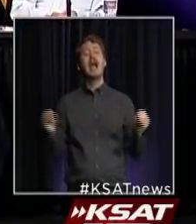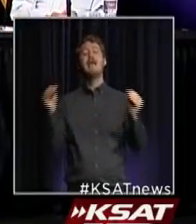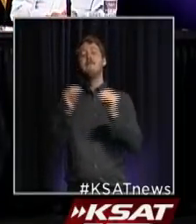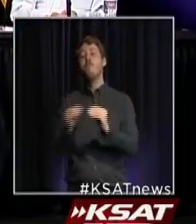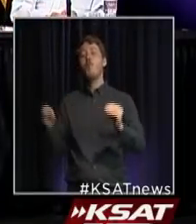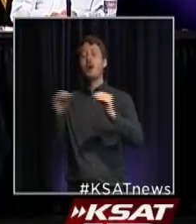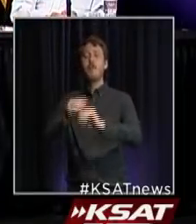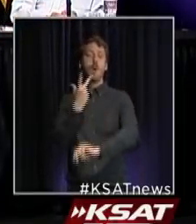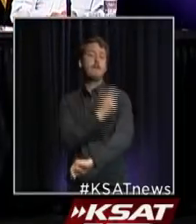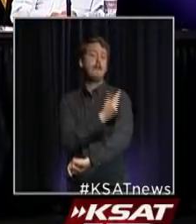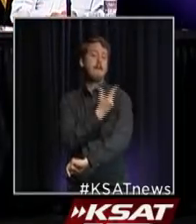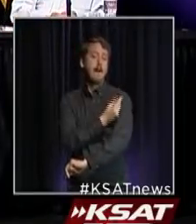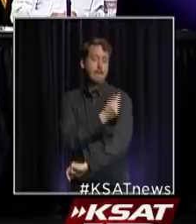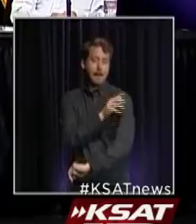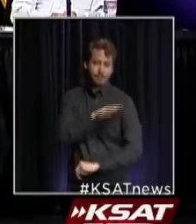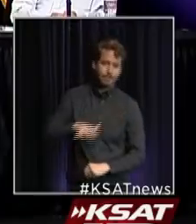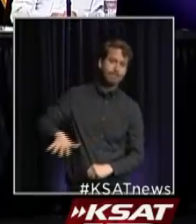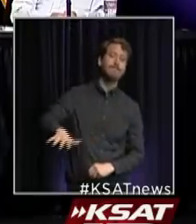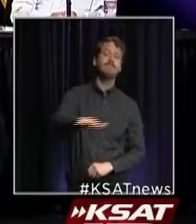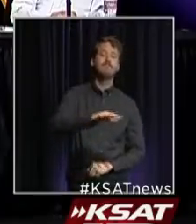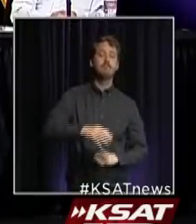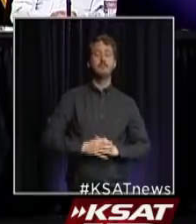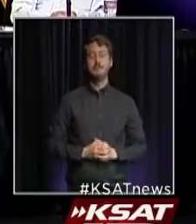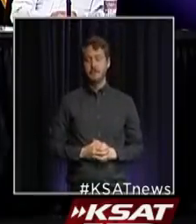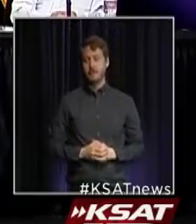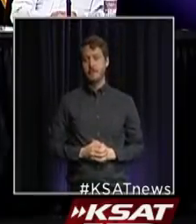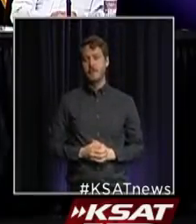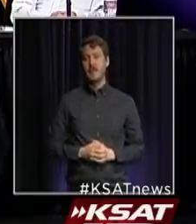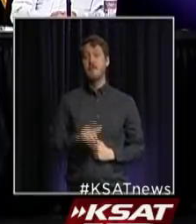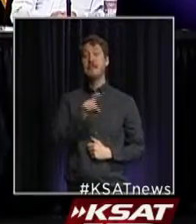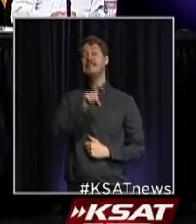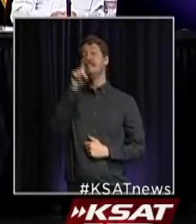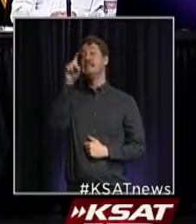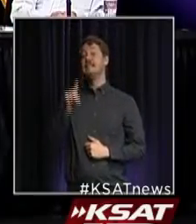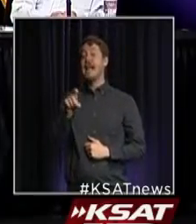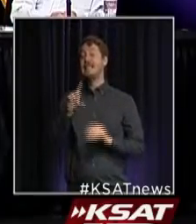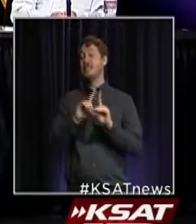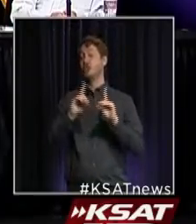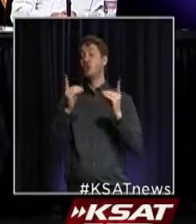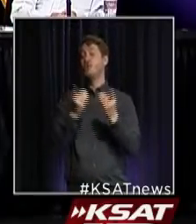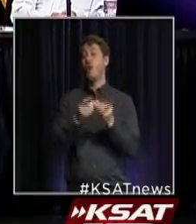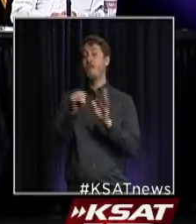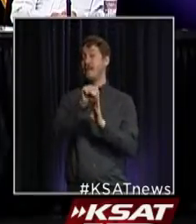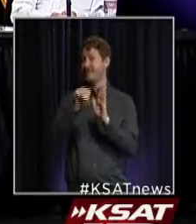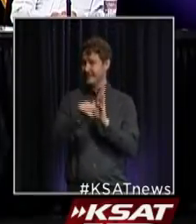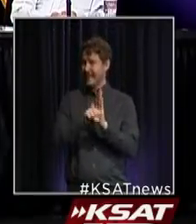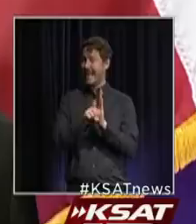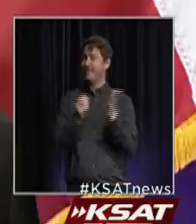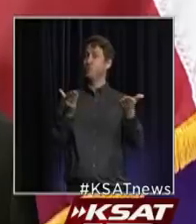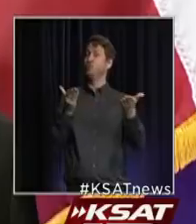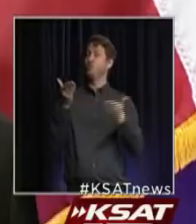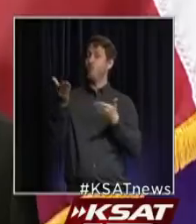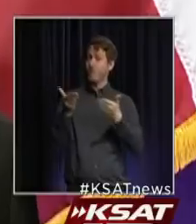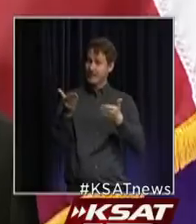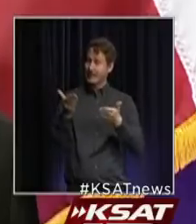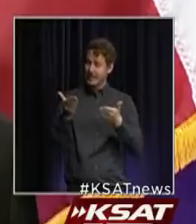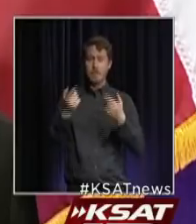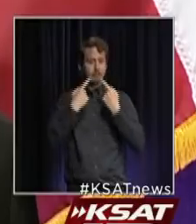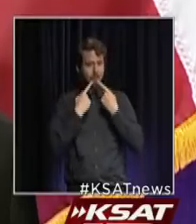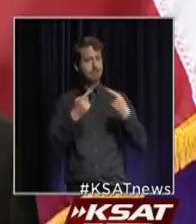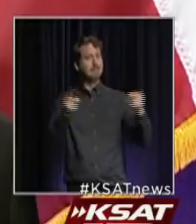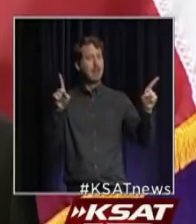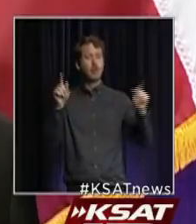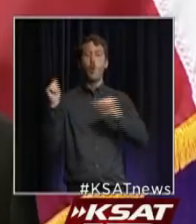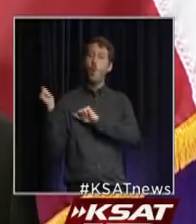vaccinated. Briefly, with regard to the Texas Department of State Health Services announcement today, all adults will